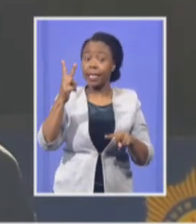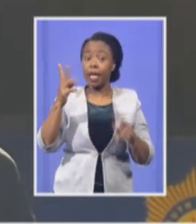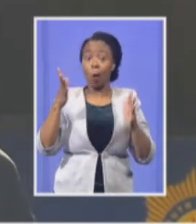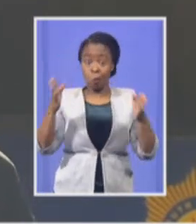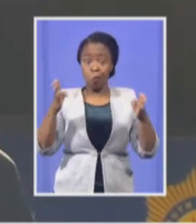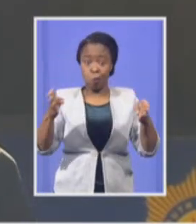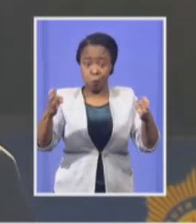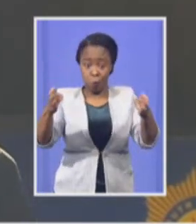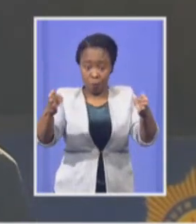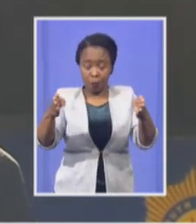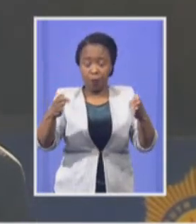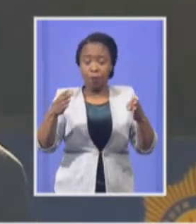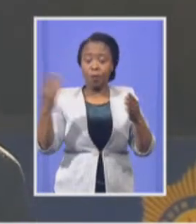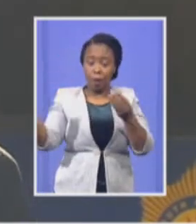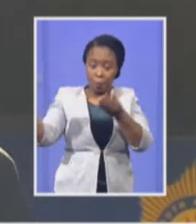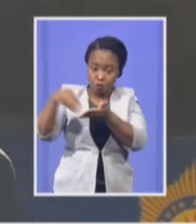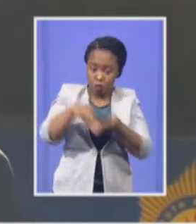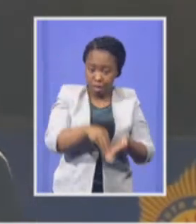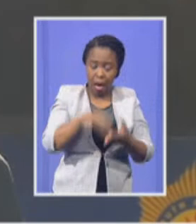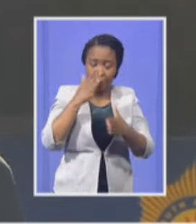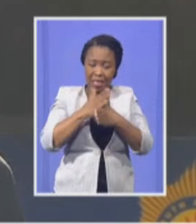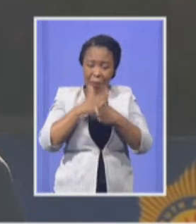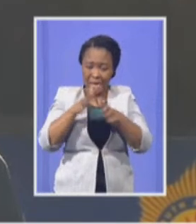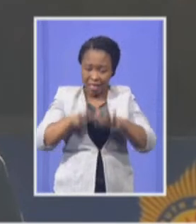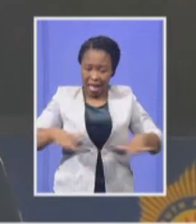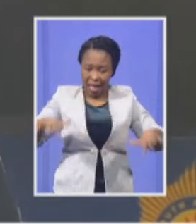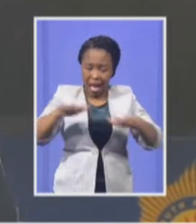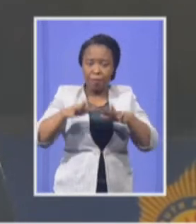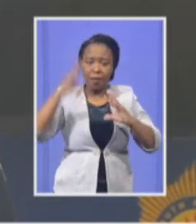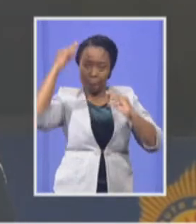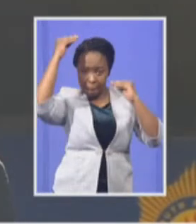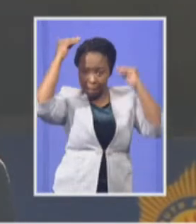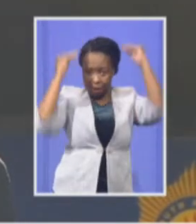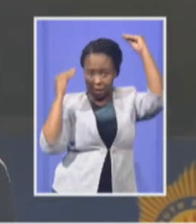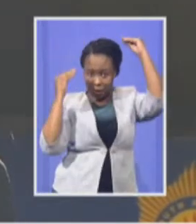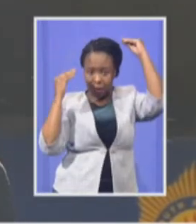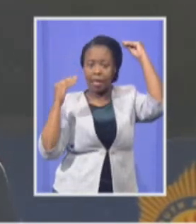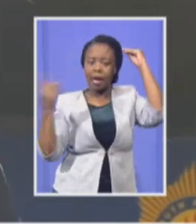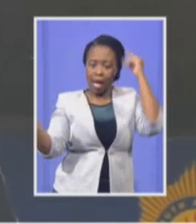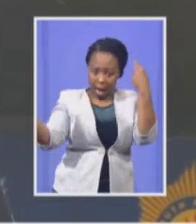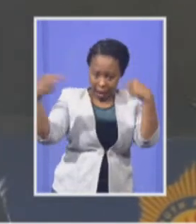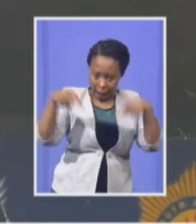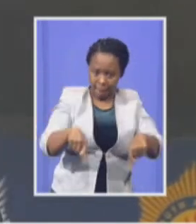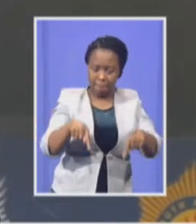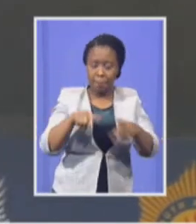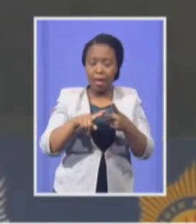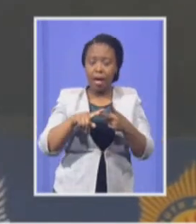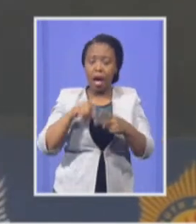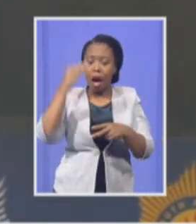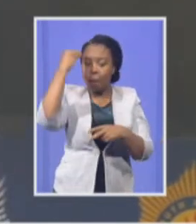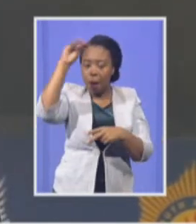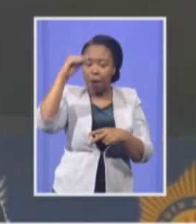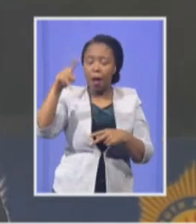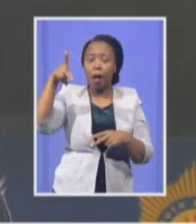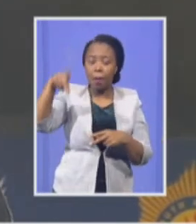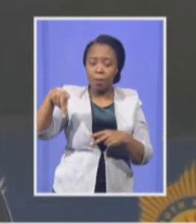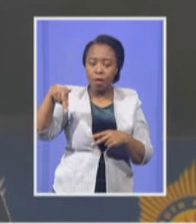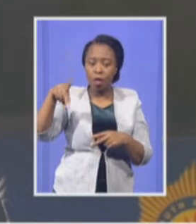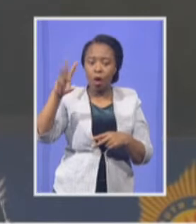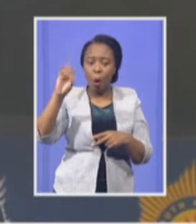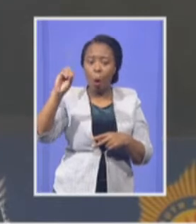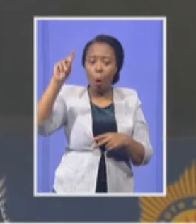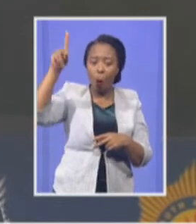la, uzosilethela amaphoyisa amabharethi, asilethela amaphoyisa ePOP, Public Order